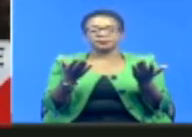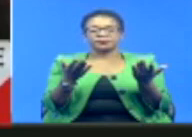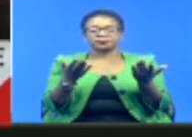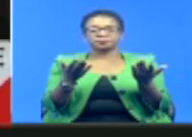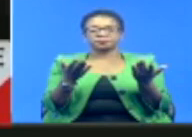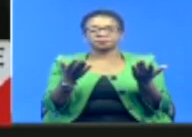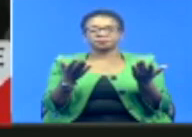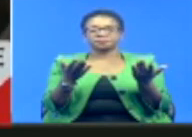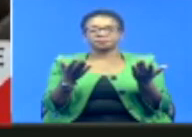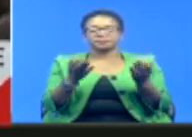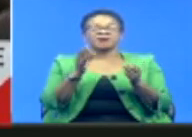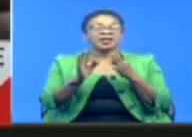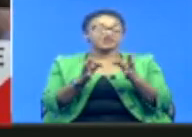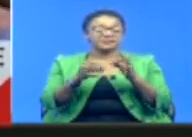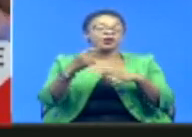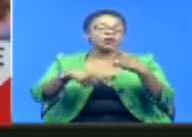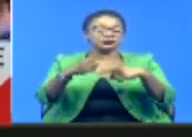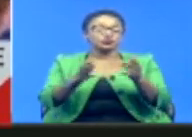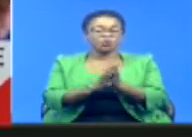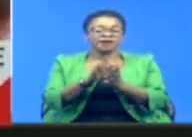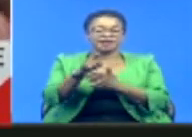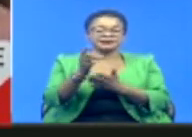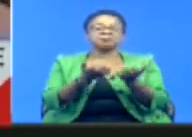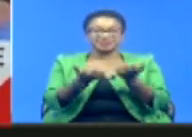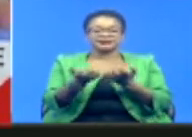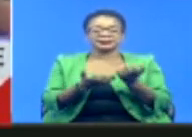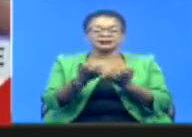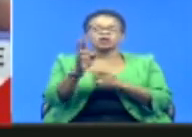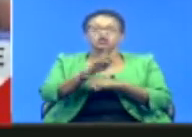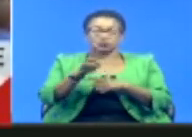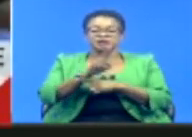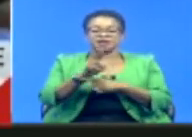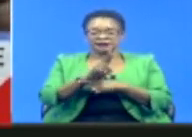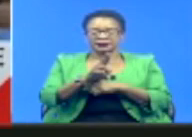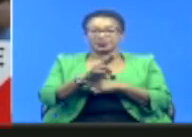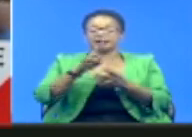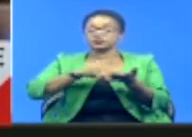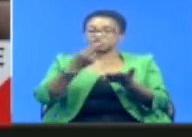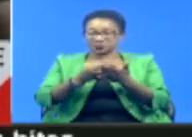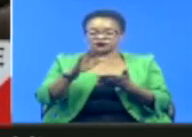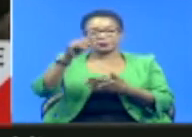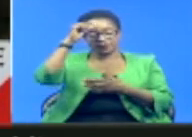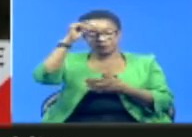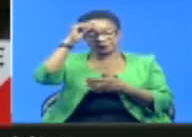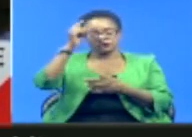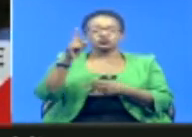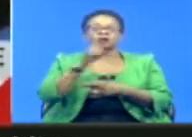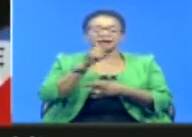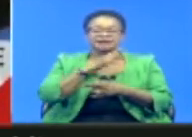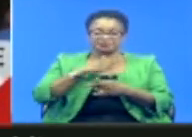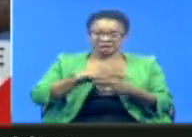If they continue with this business of using state functionaries to harass my people in